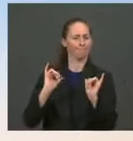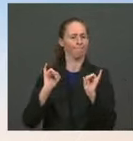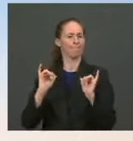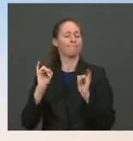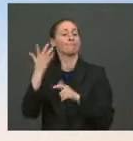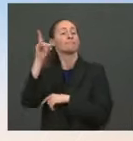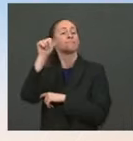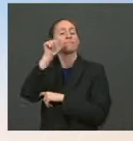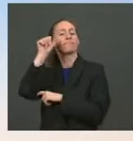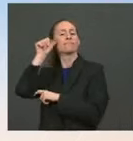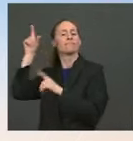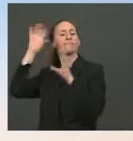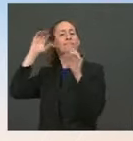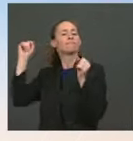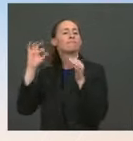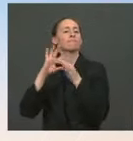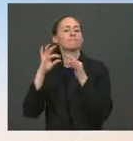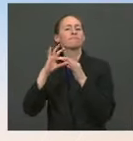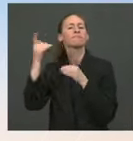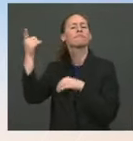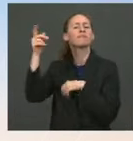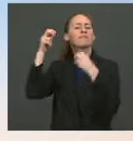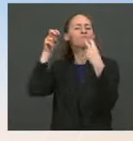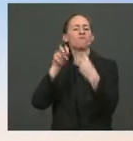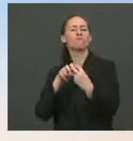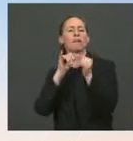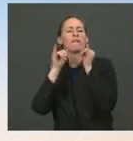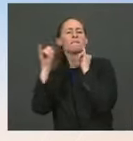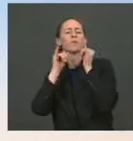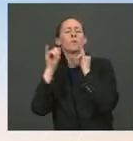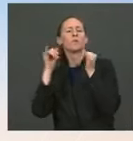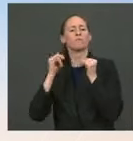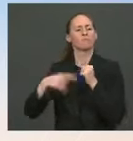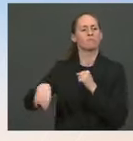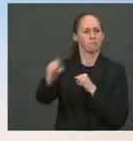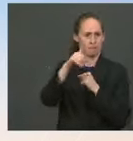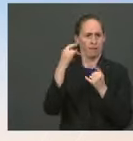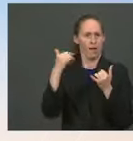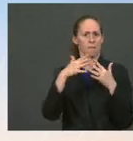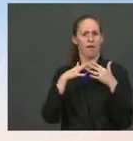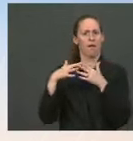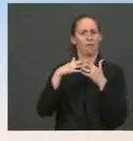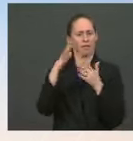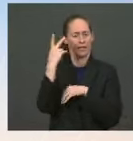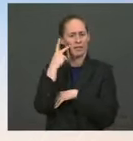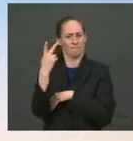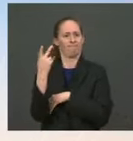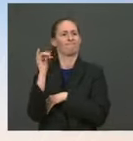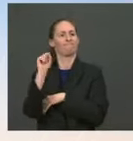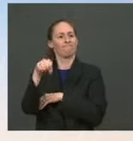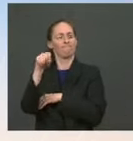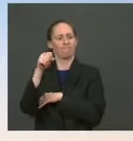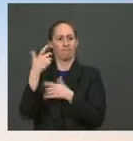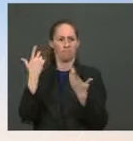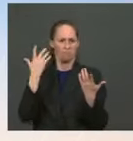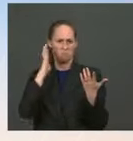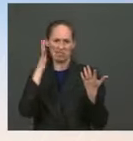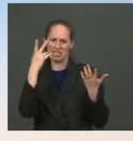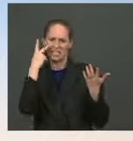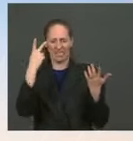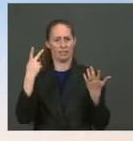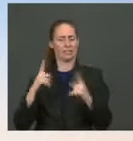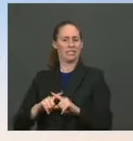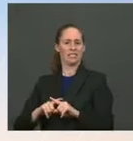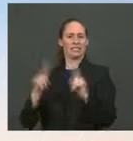WKRC interview that Americans could see some of the funds go out, quote, literally in a matter of weeks. What exactly could